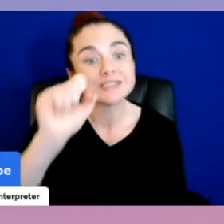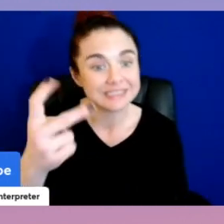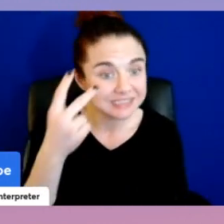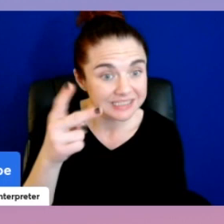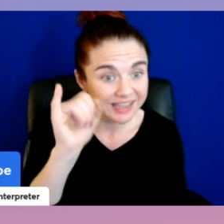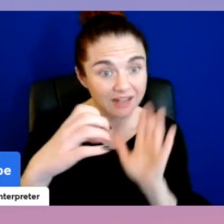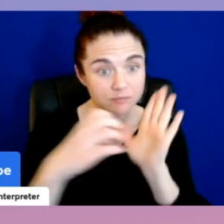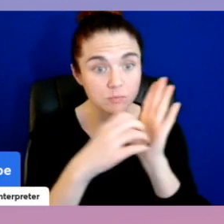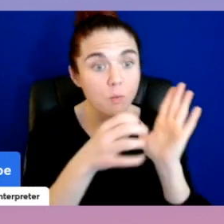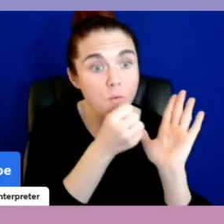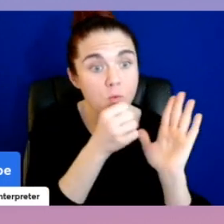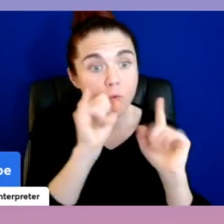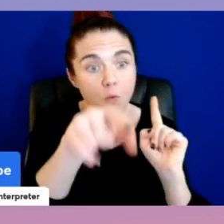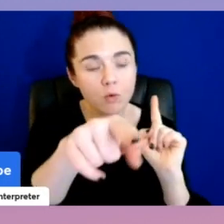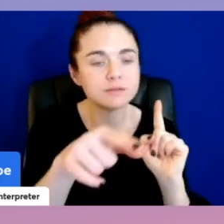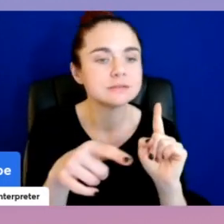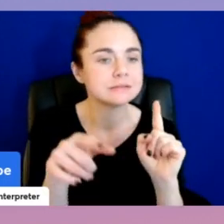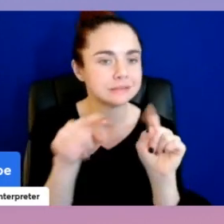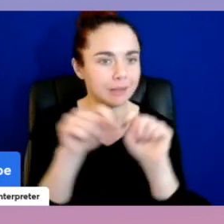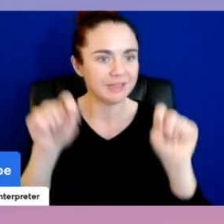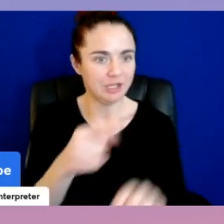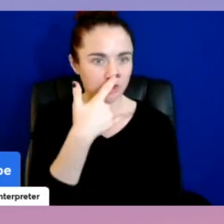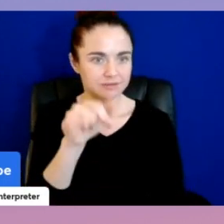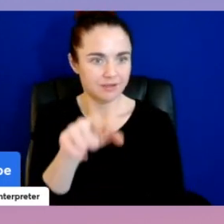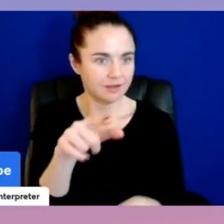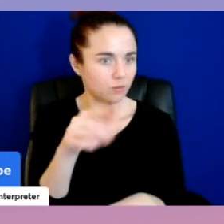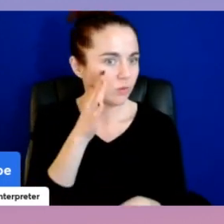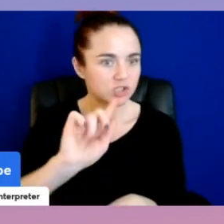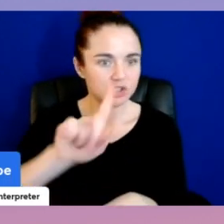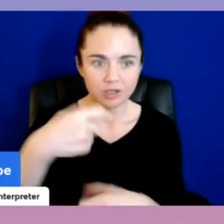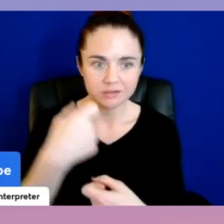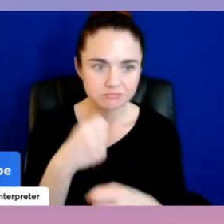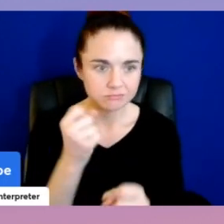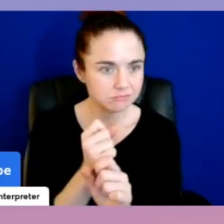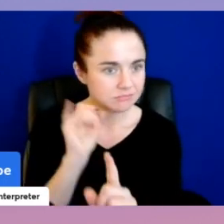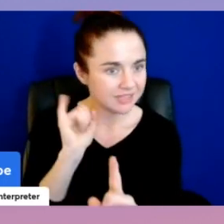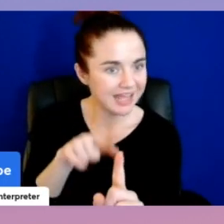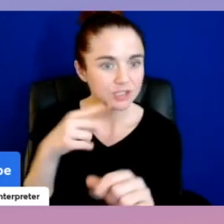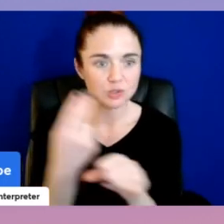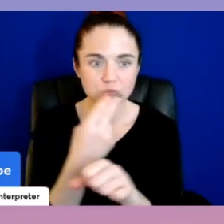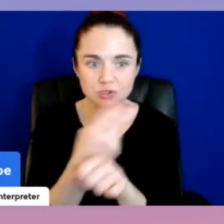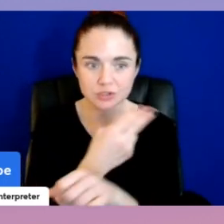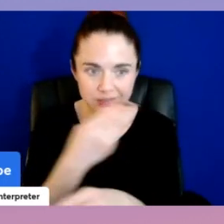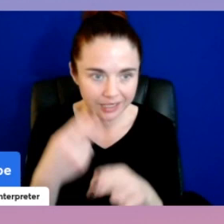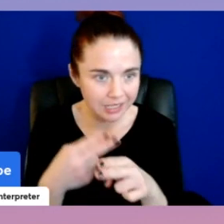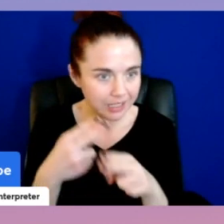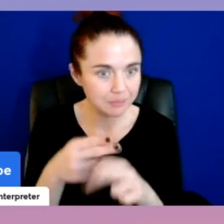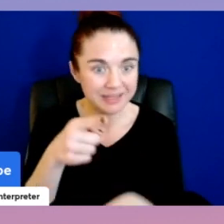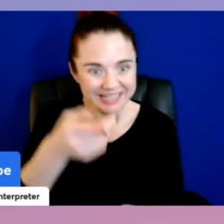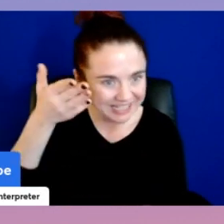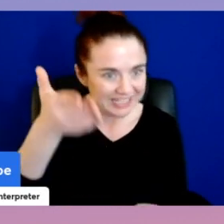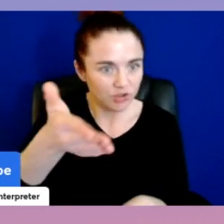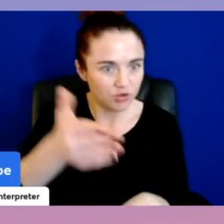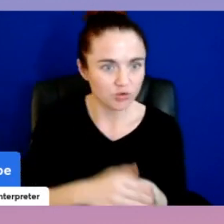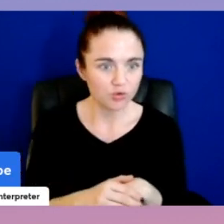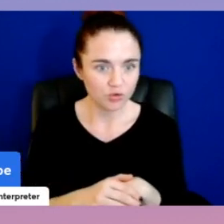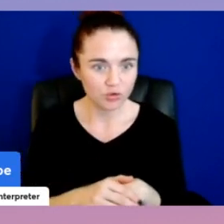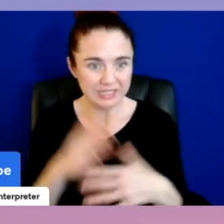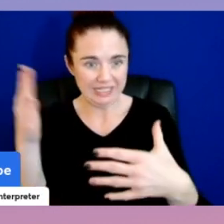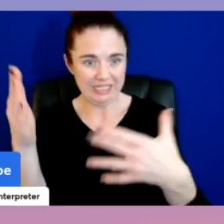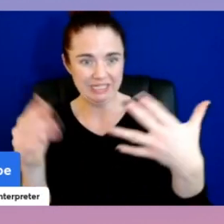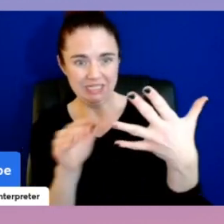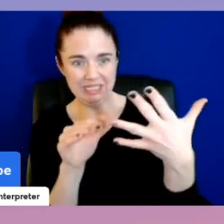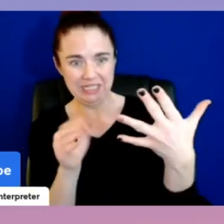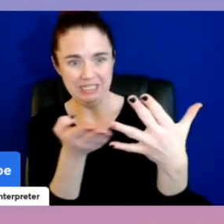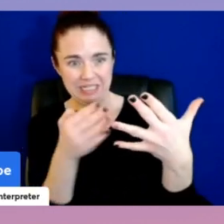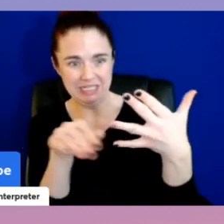like. So all we're going to do is just render the school app DB username right here in between